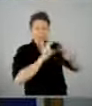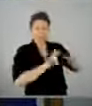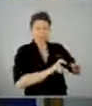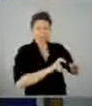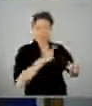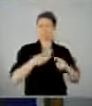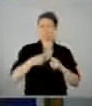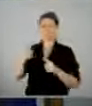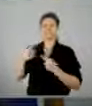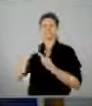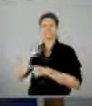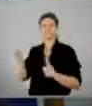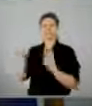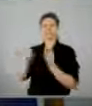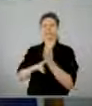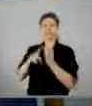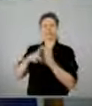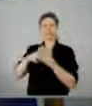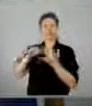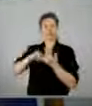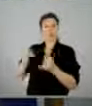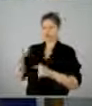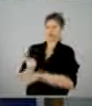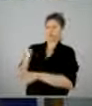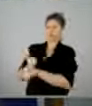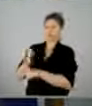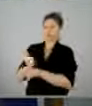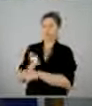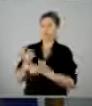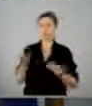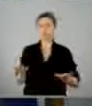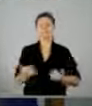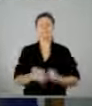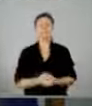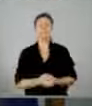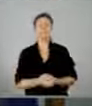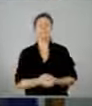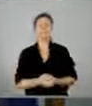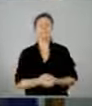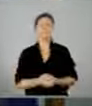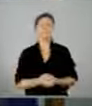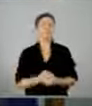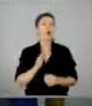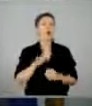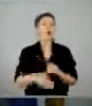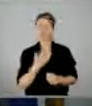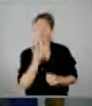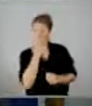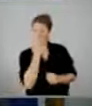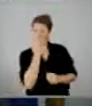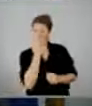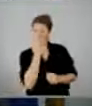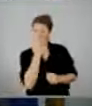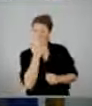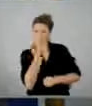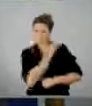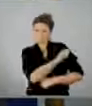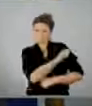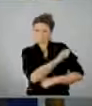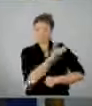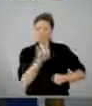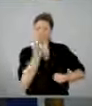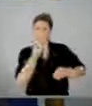to age, and our approval for this vaccine does not have an upper age limit. While the data for